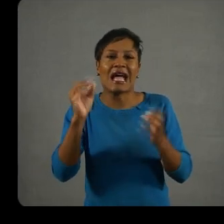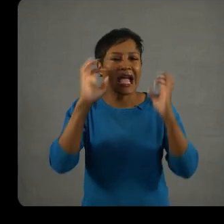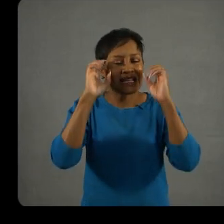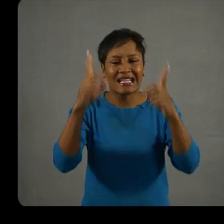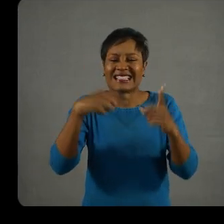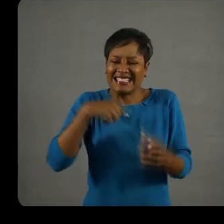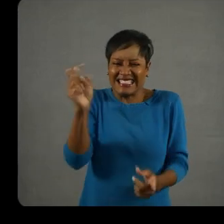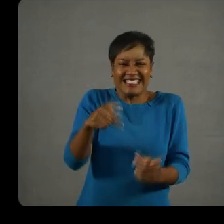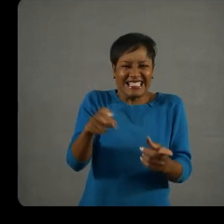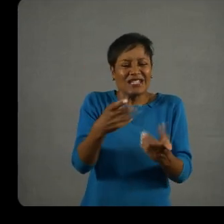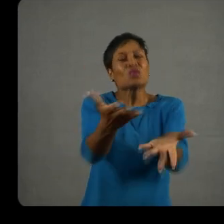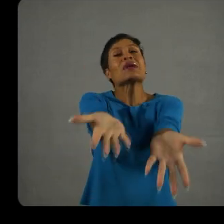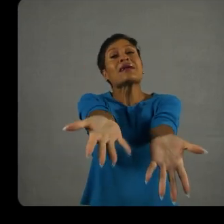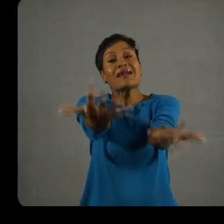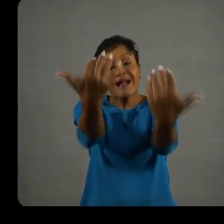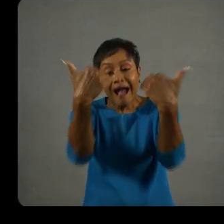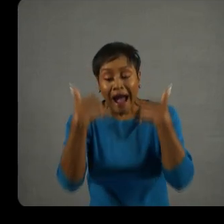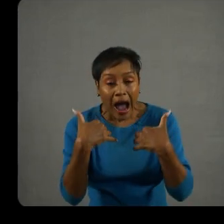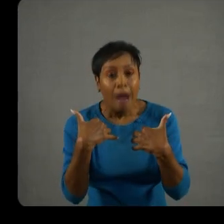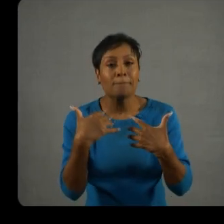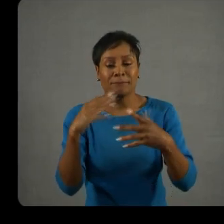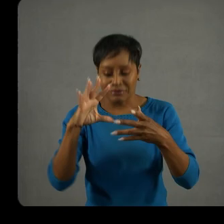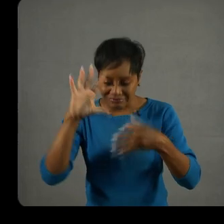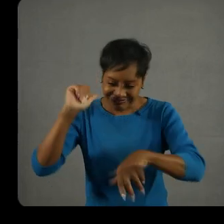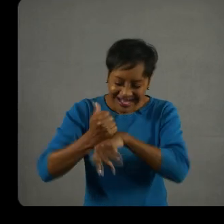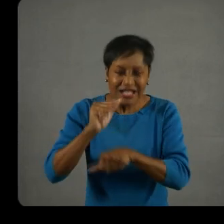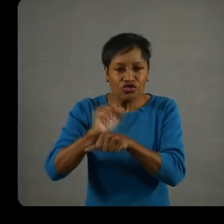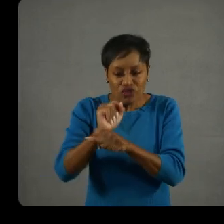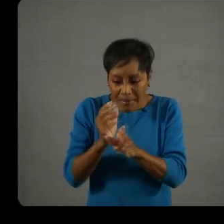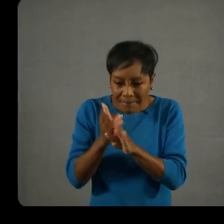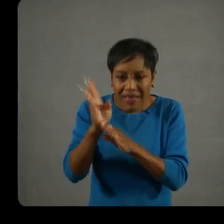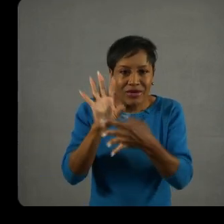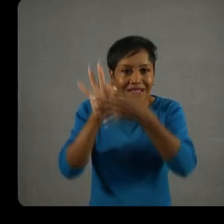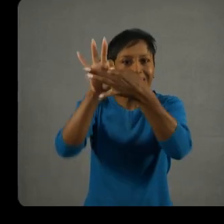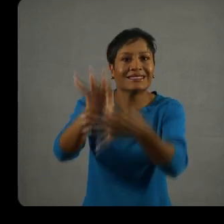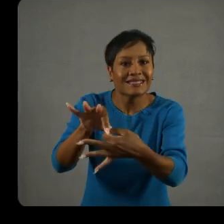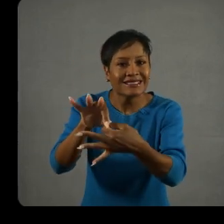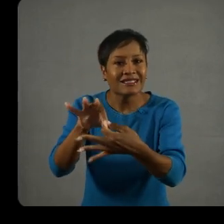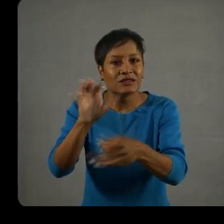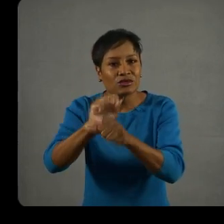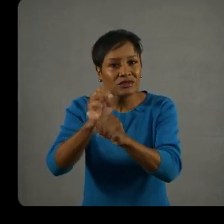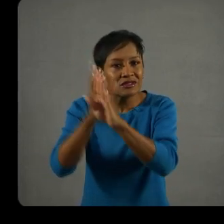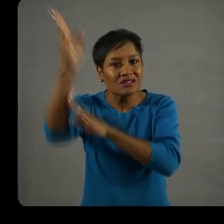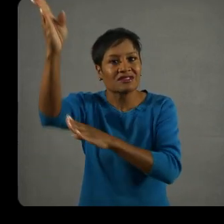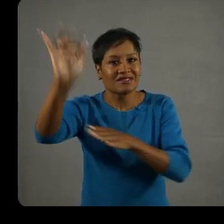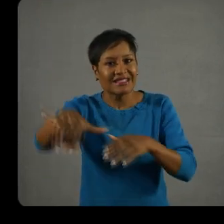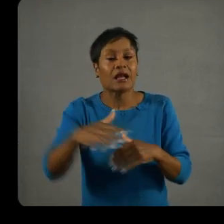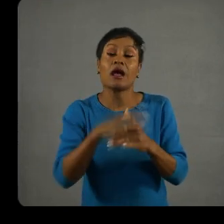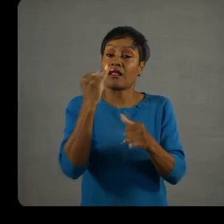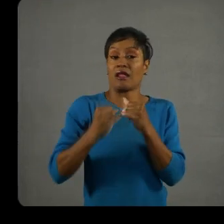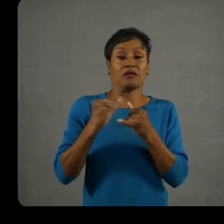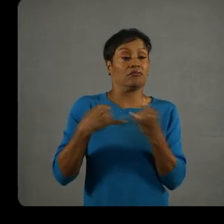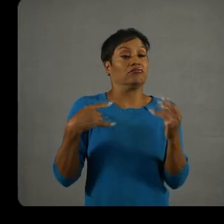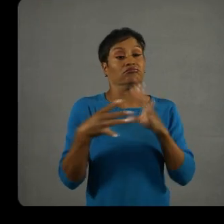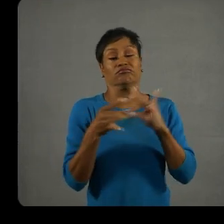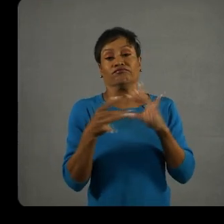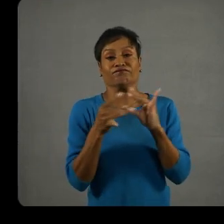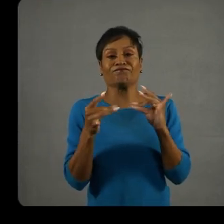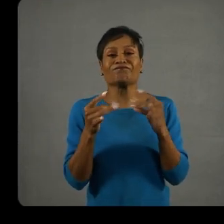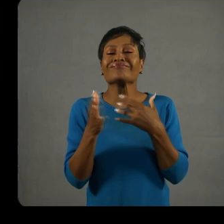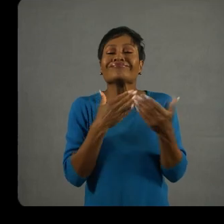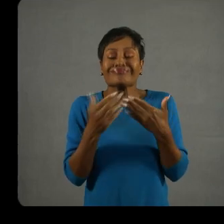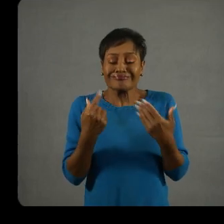from there and do career pathways. And the last thing that I would say is just, even on